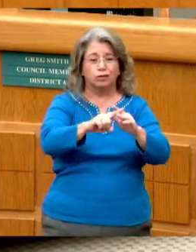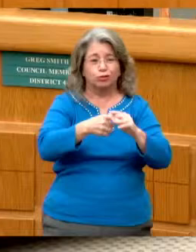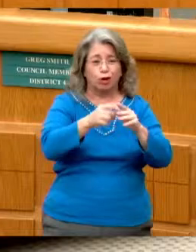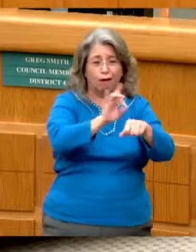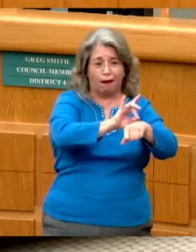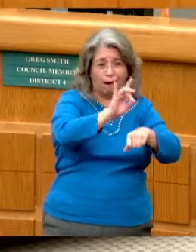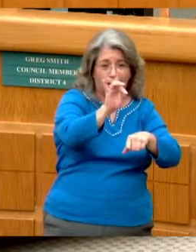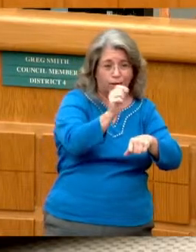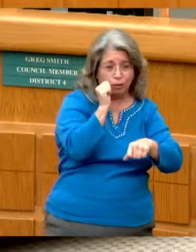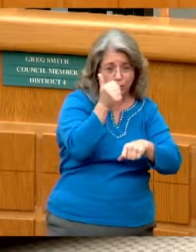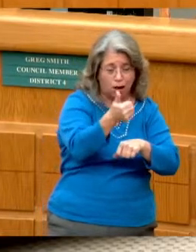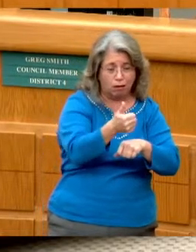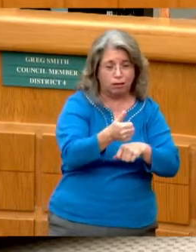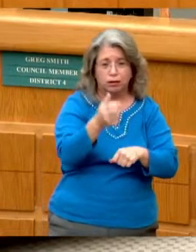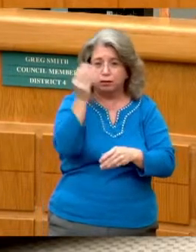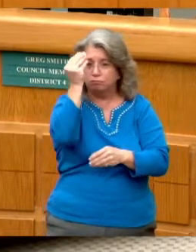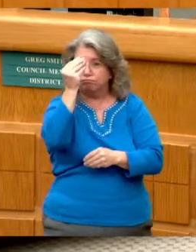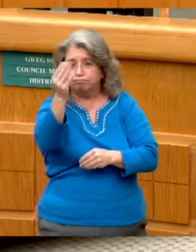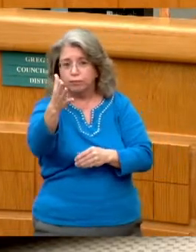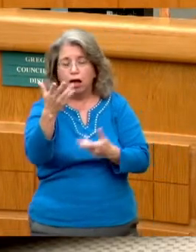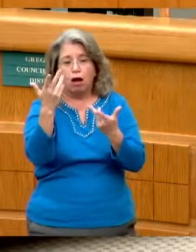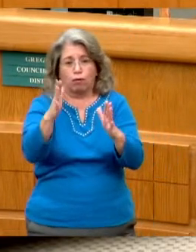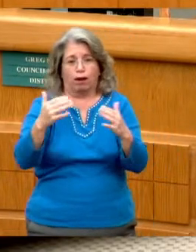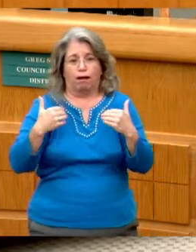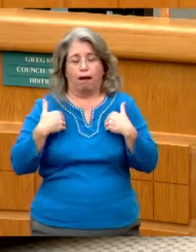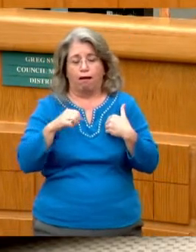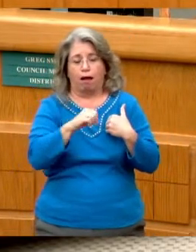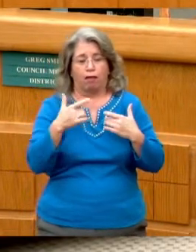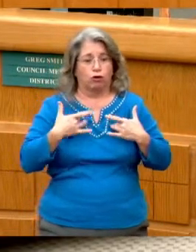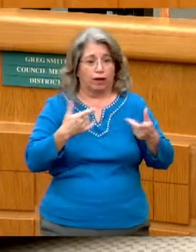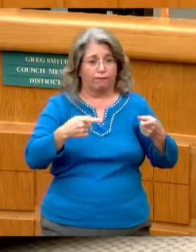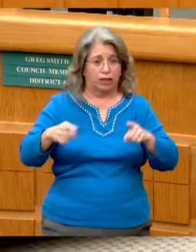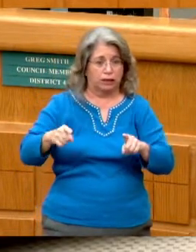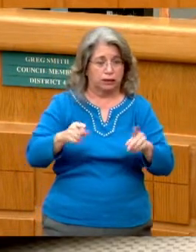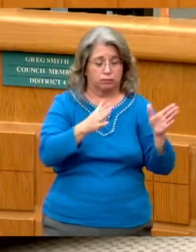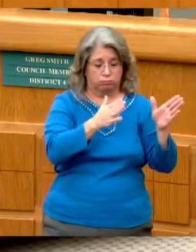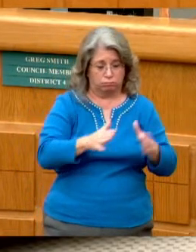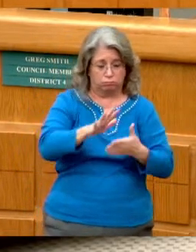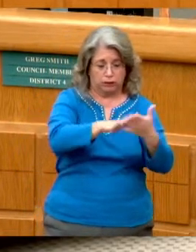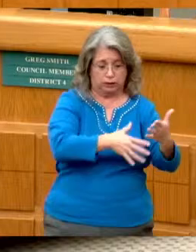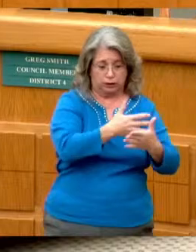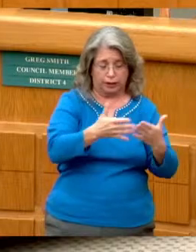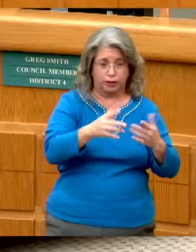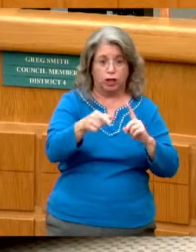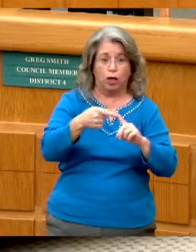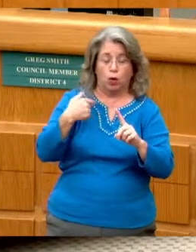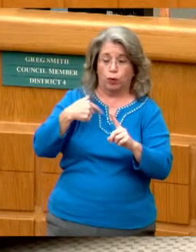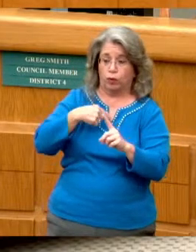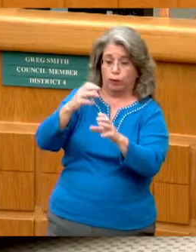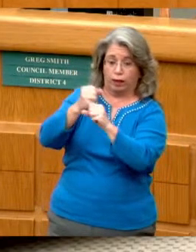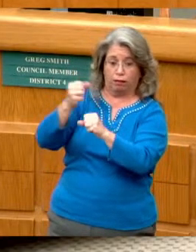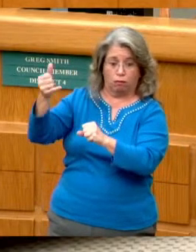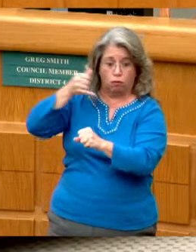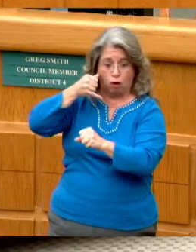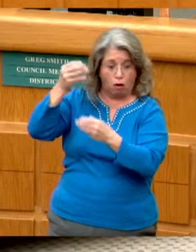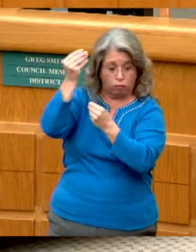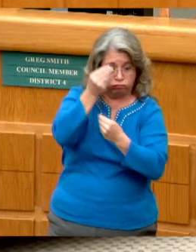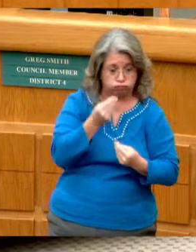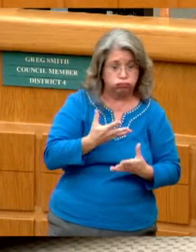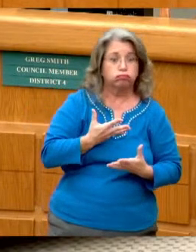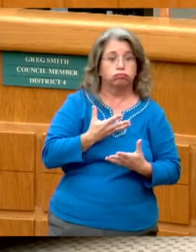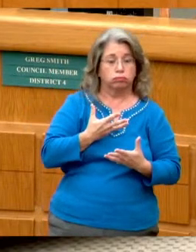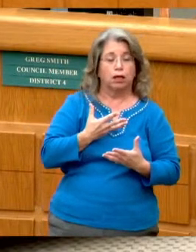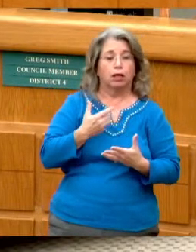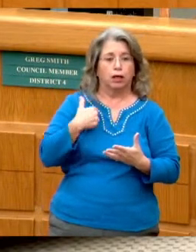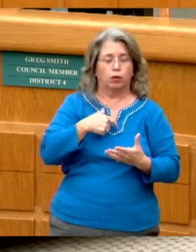you know that there were other events already planned. When we get these calls and we have to pivot very quickly, it's hard to cancel